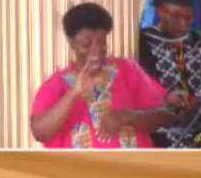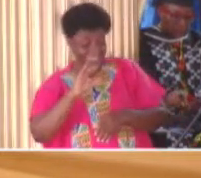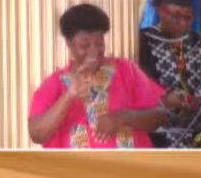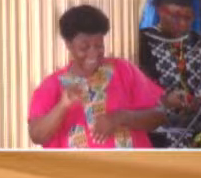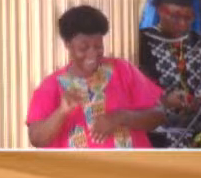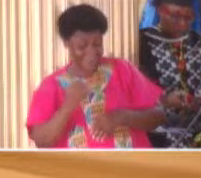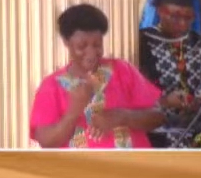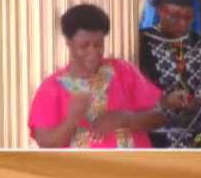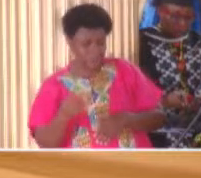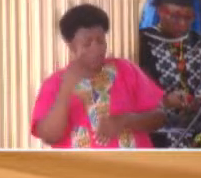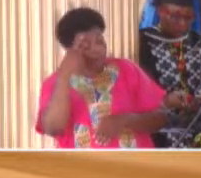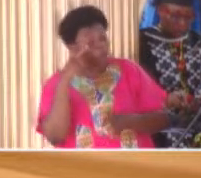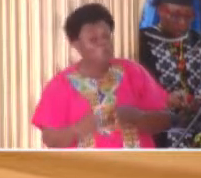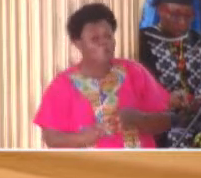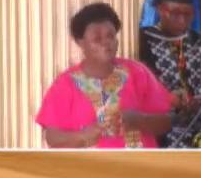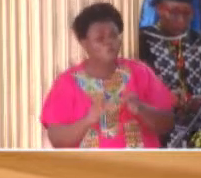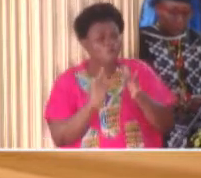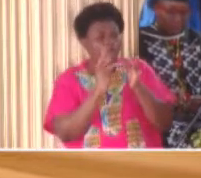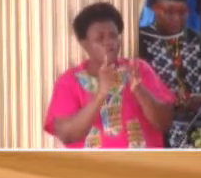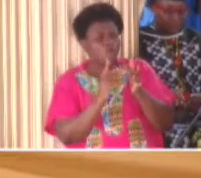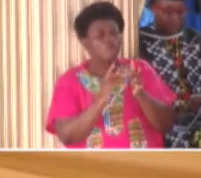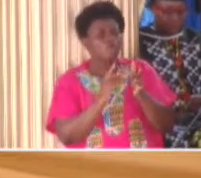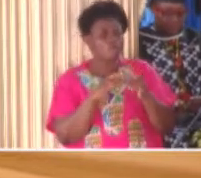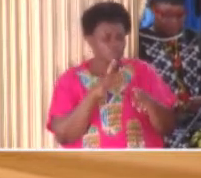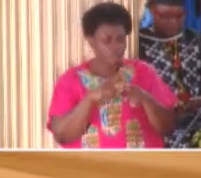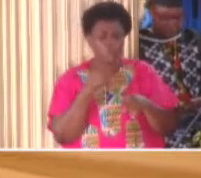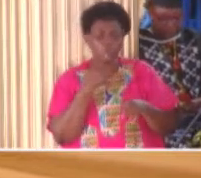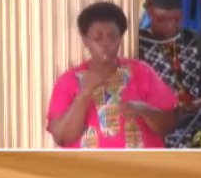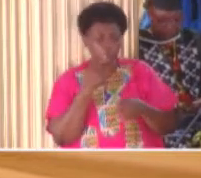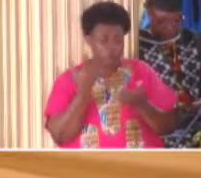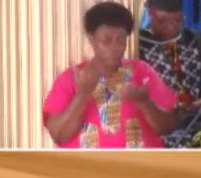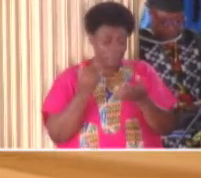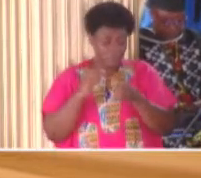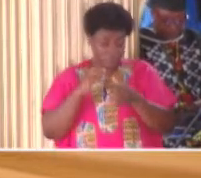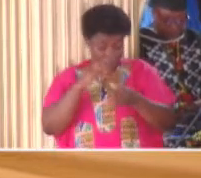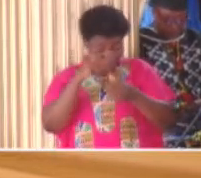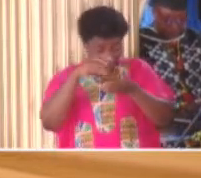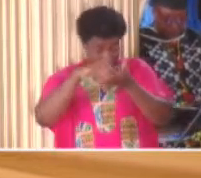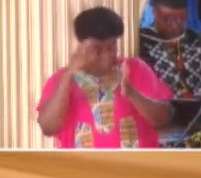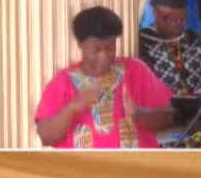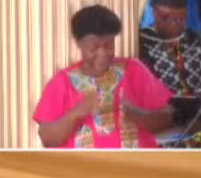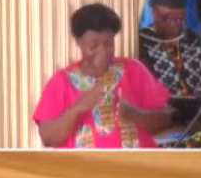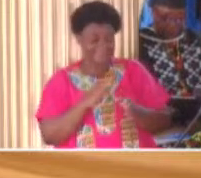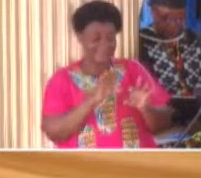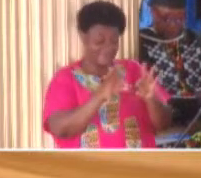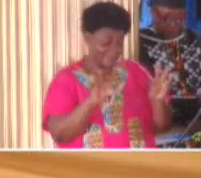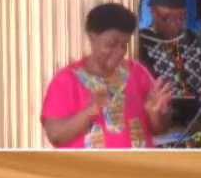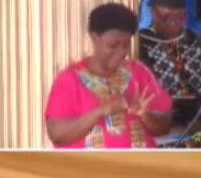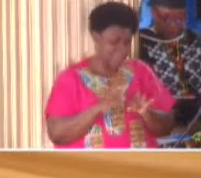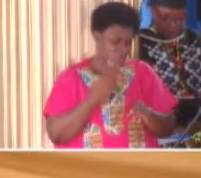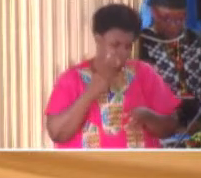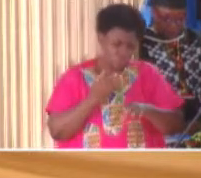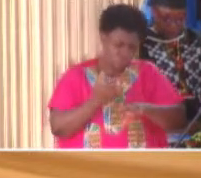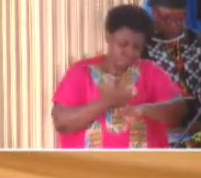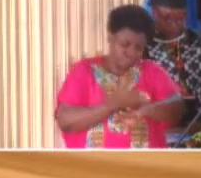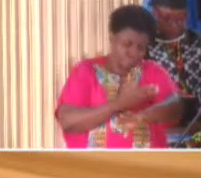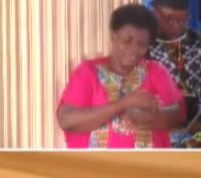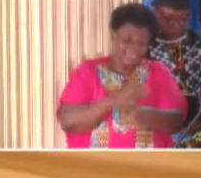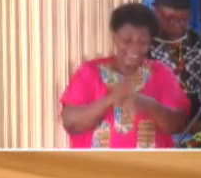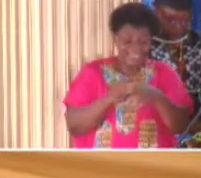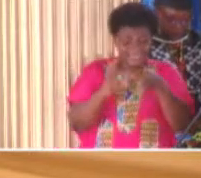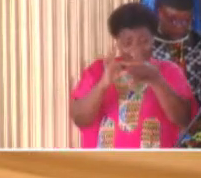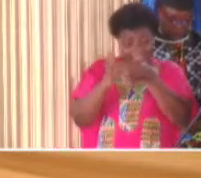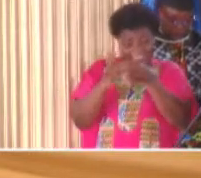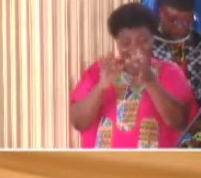connectivity, accessibility, and service delivery for our students and faculty. We have made substantial upgrades in our network